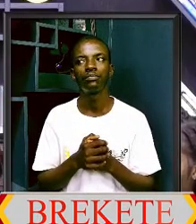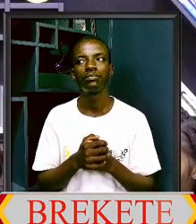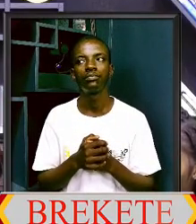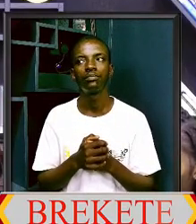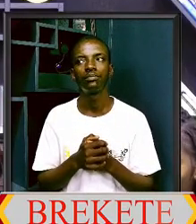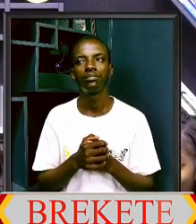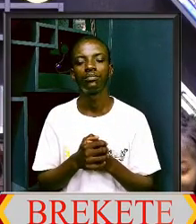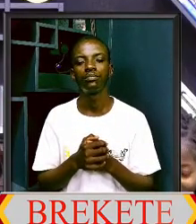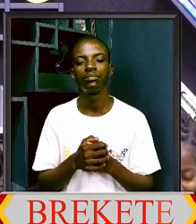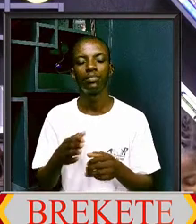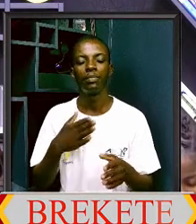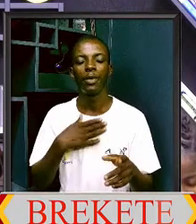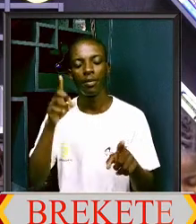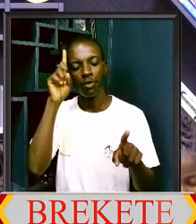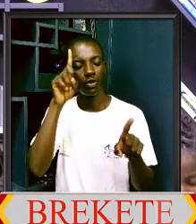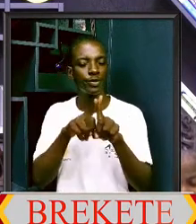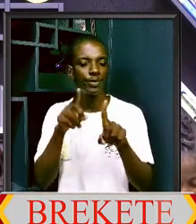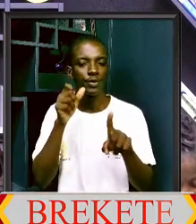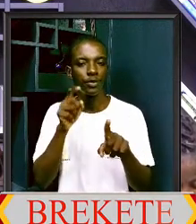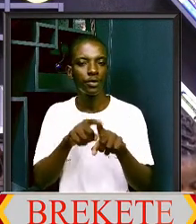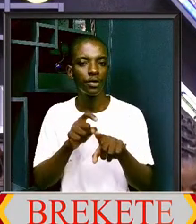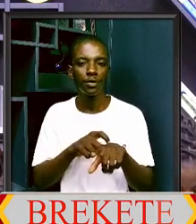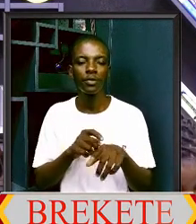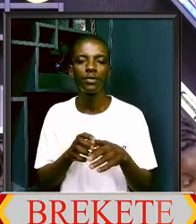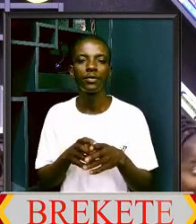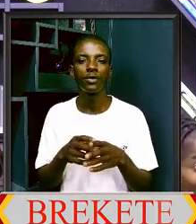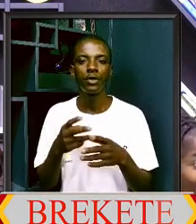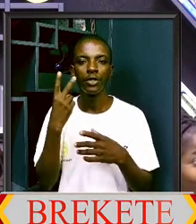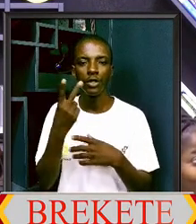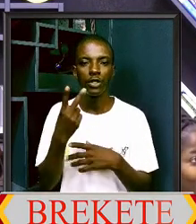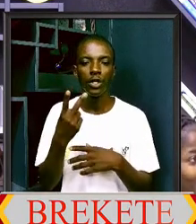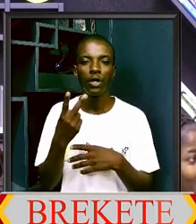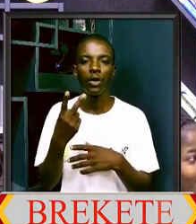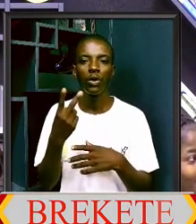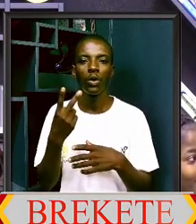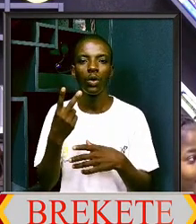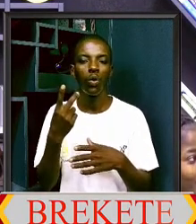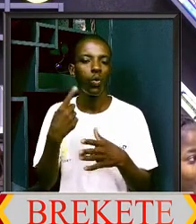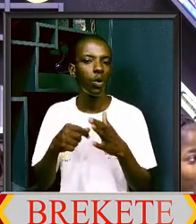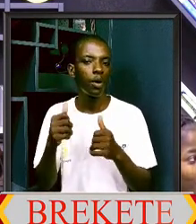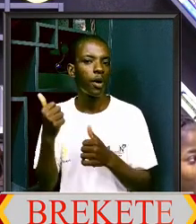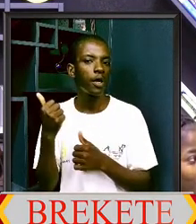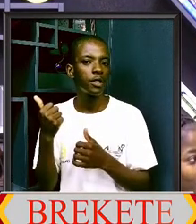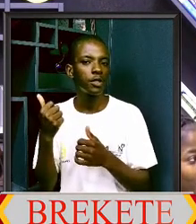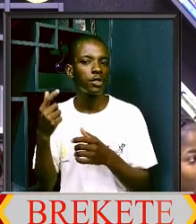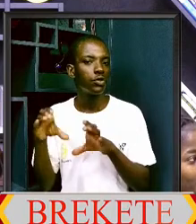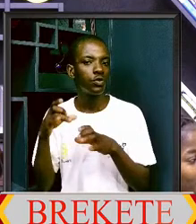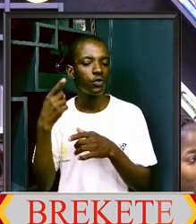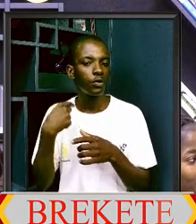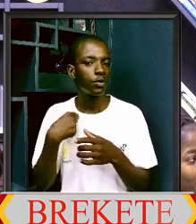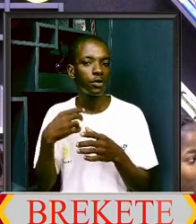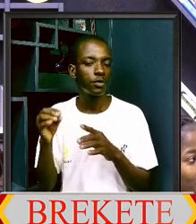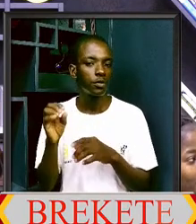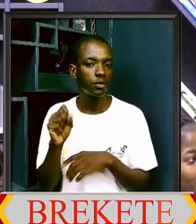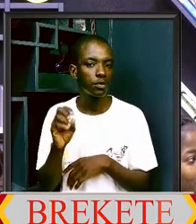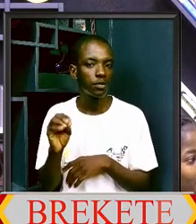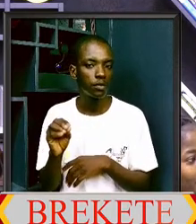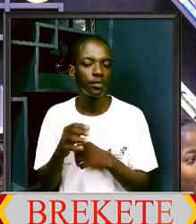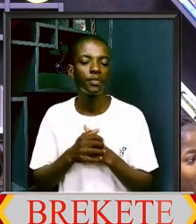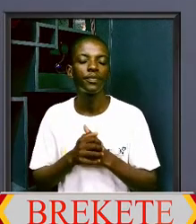man my brothers my sisters when I see with this my auntie do for me